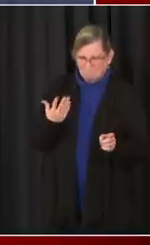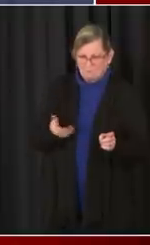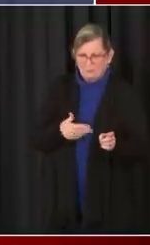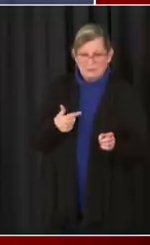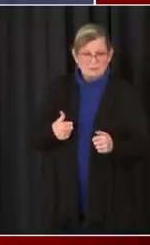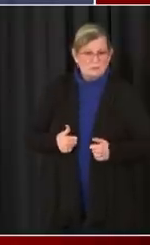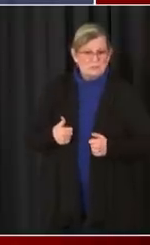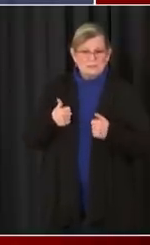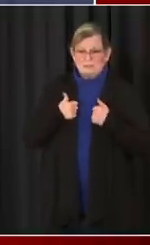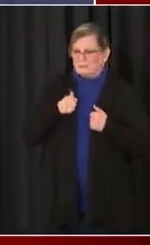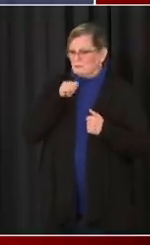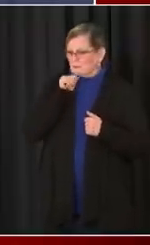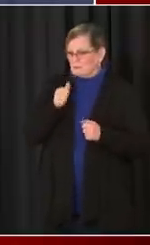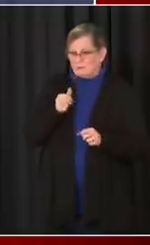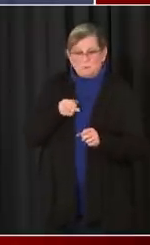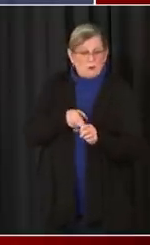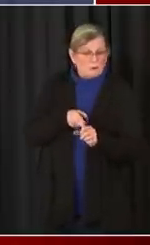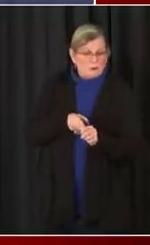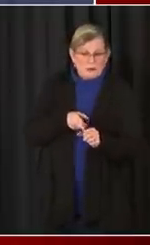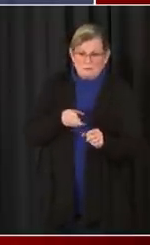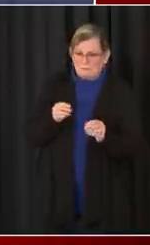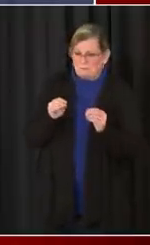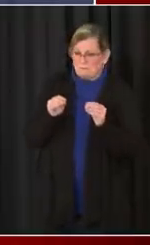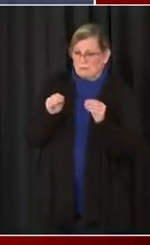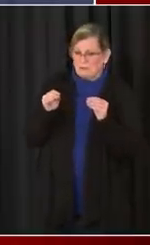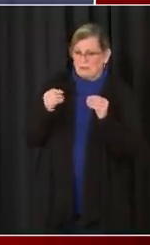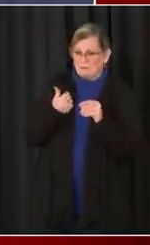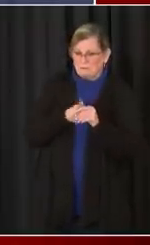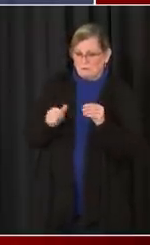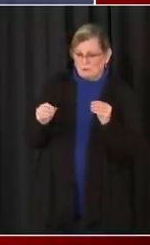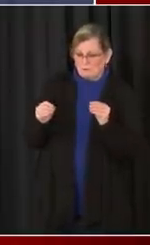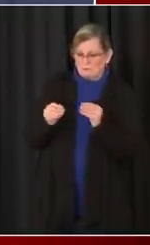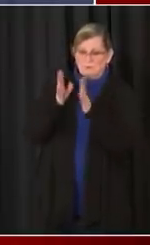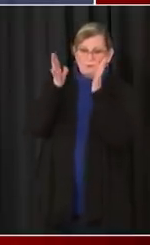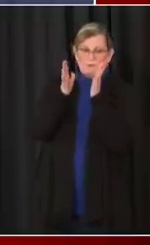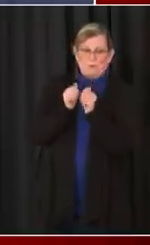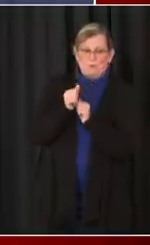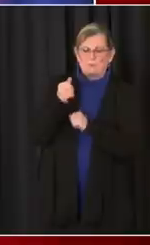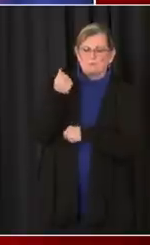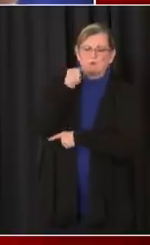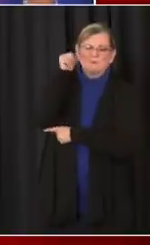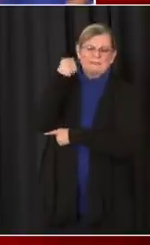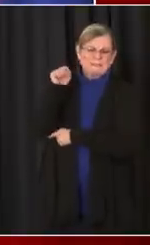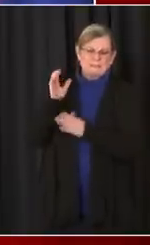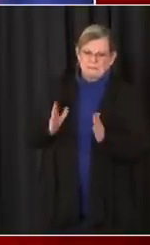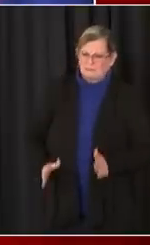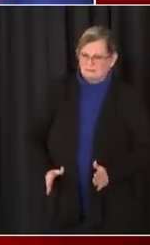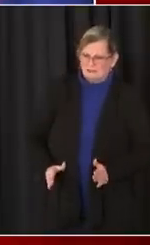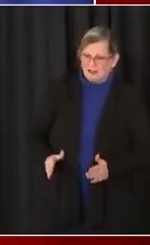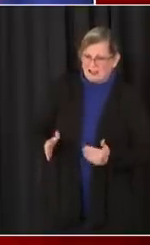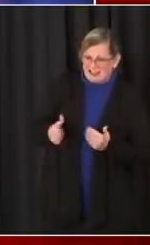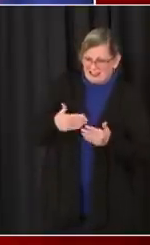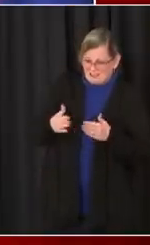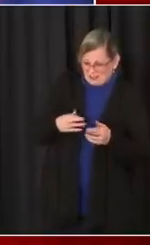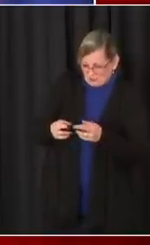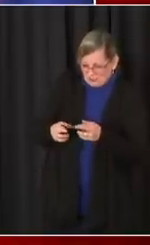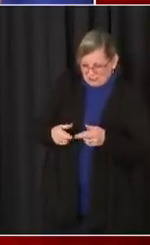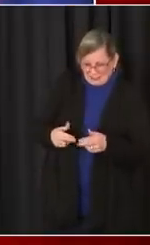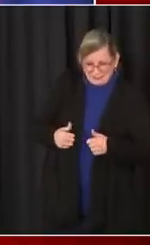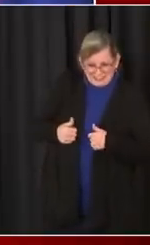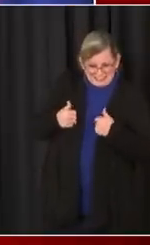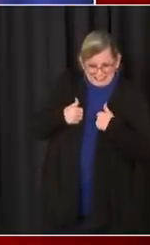residents not to participate in counter-protest. We asked our residents, not even the regional residents, and their